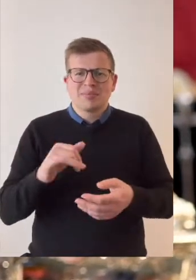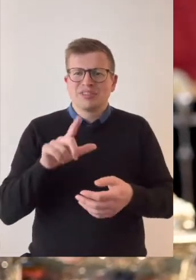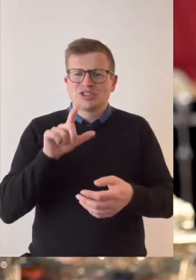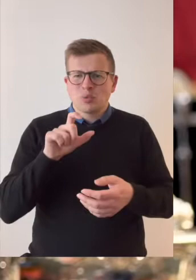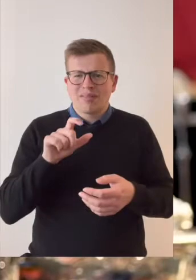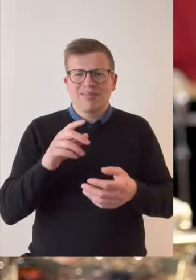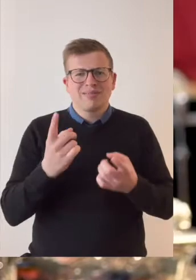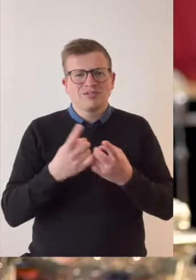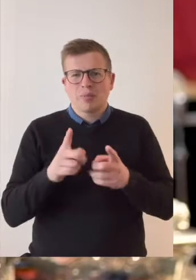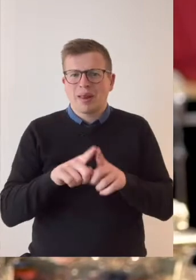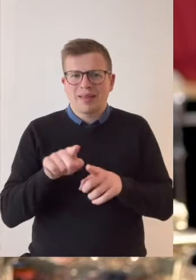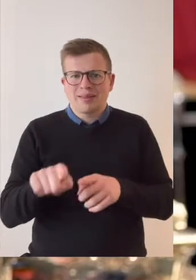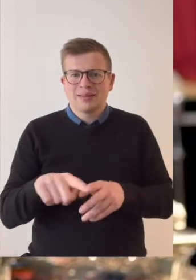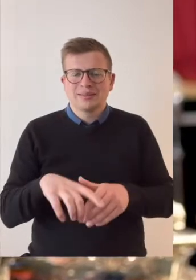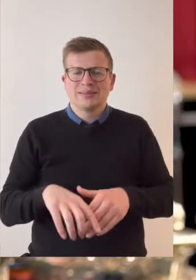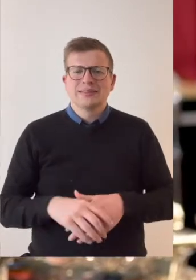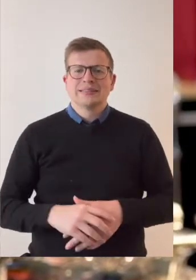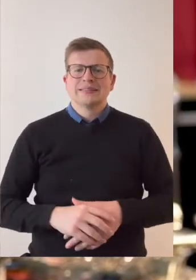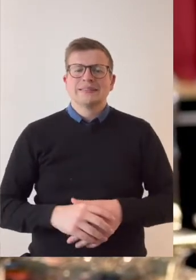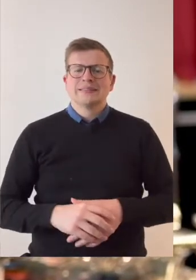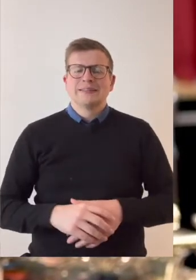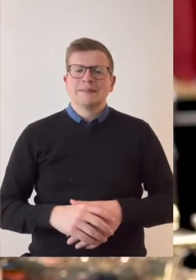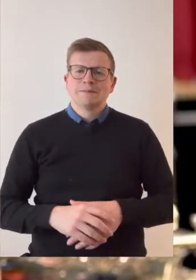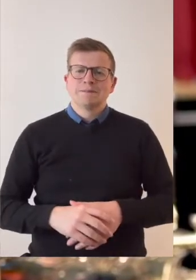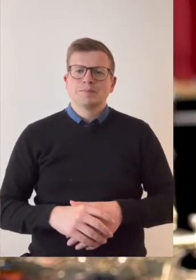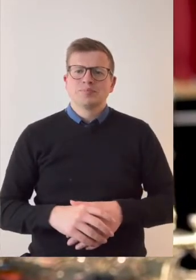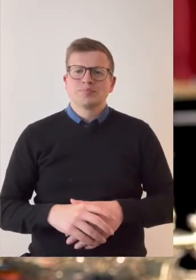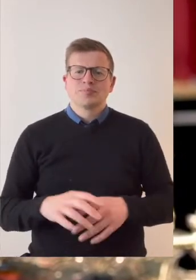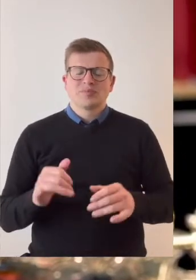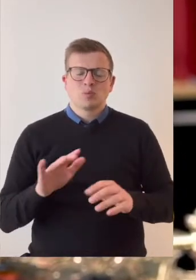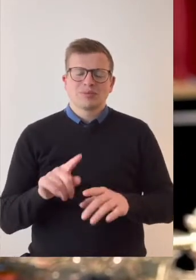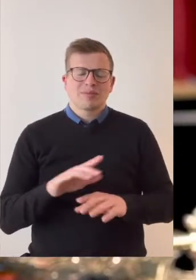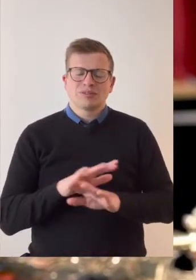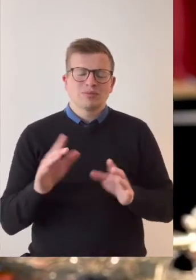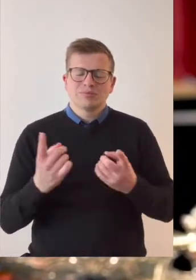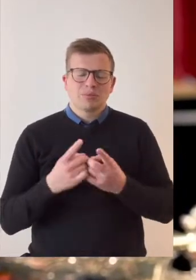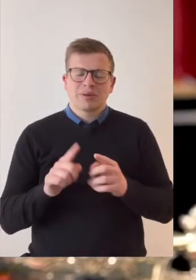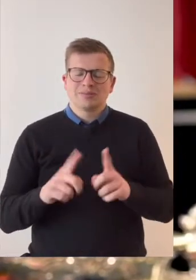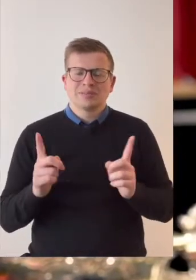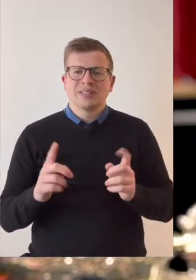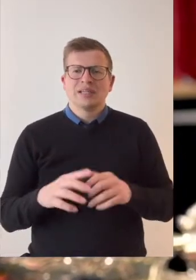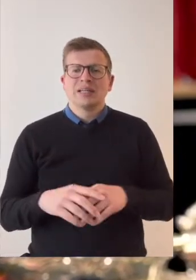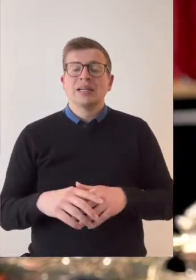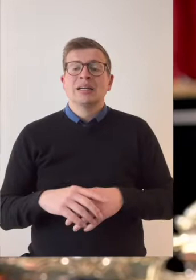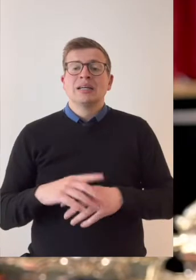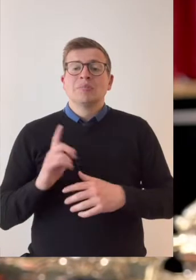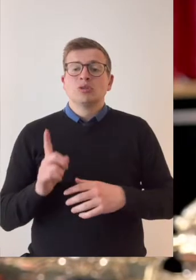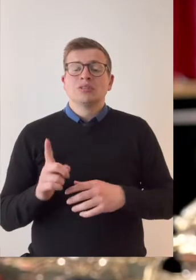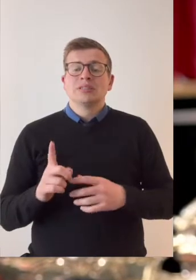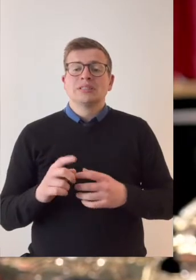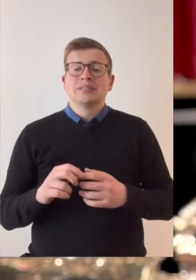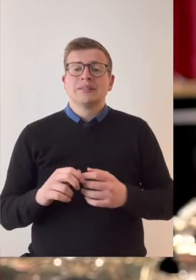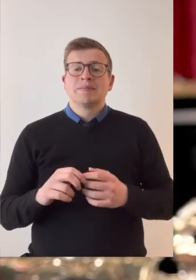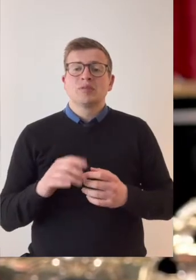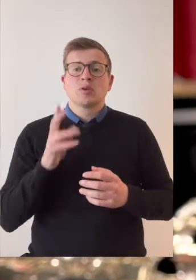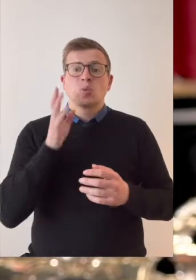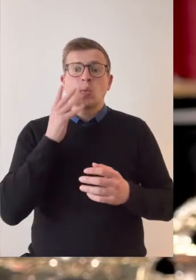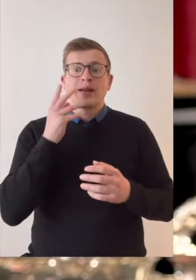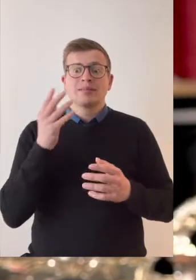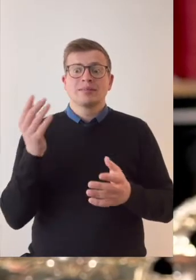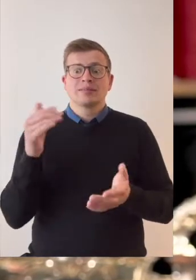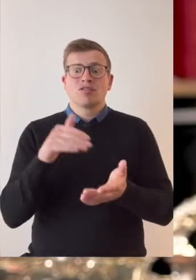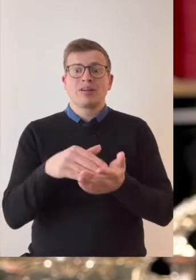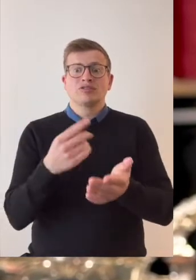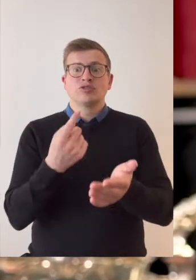maybe 12th, something like that. And it wasn't that, it was something else. But when it comes